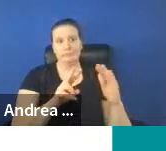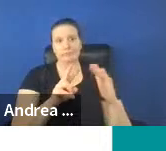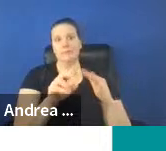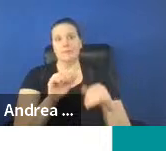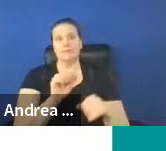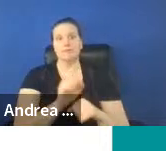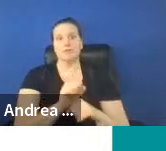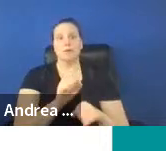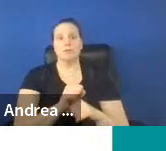jobs in 2045